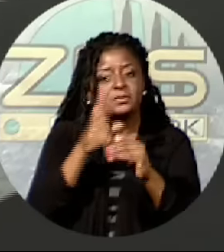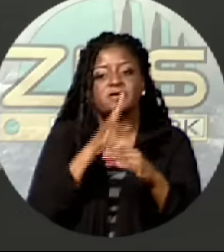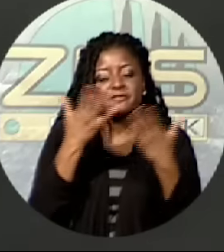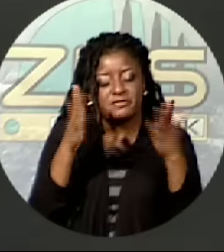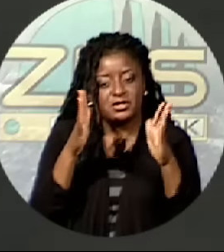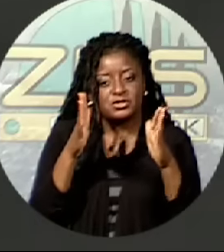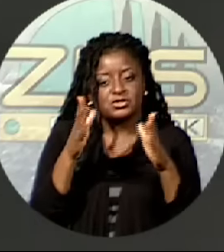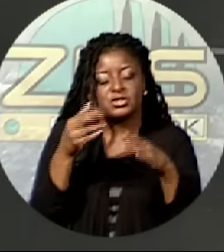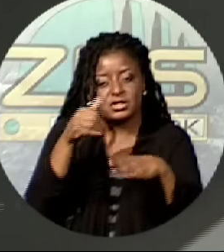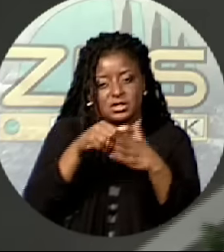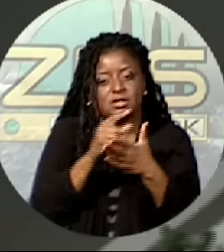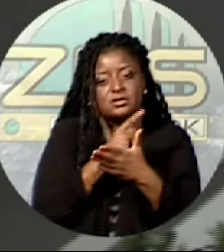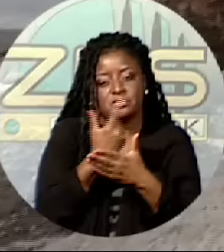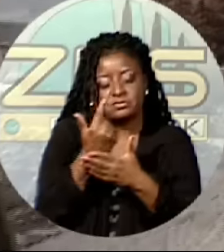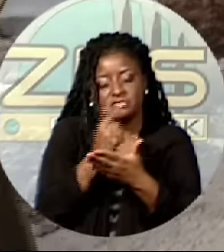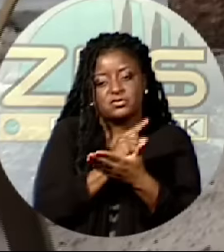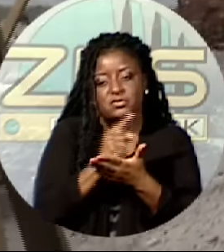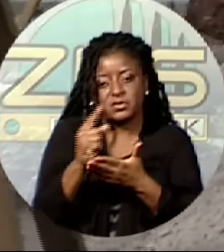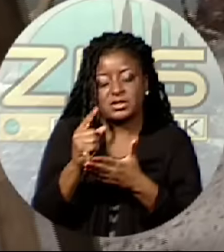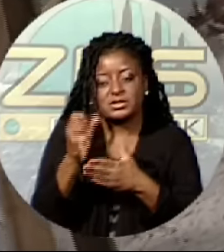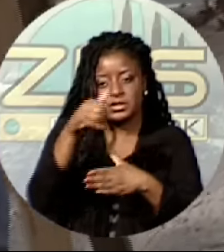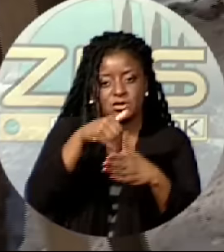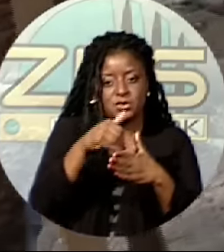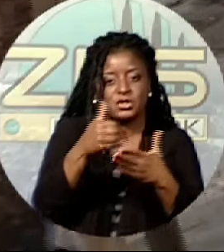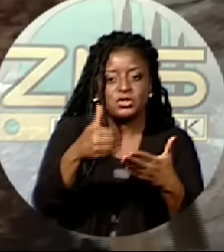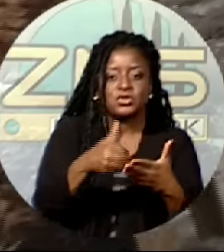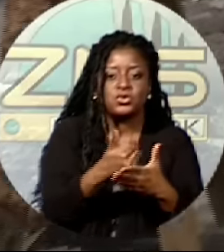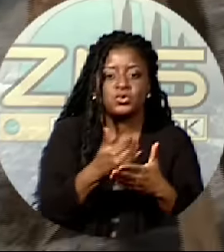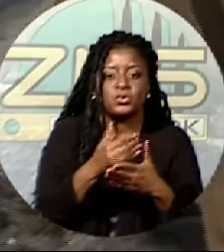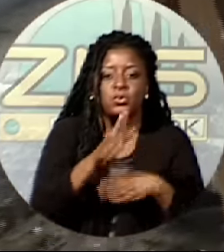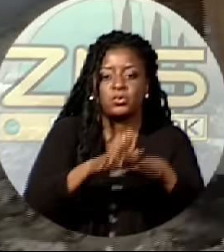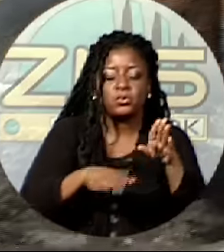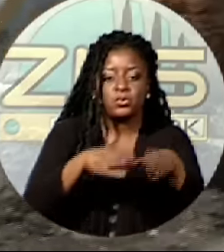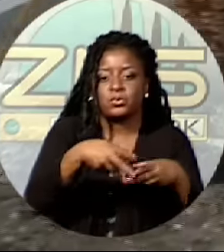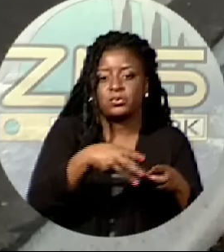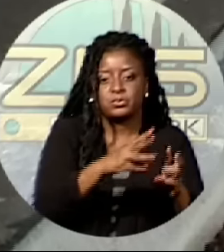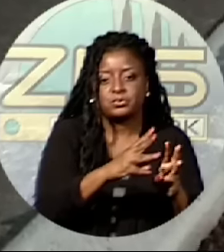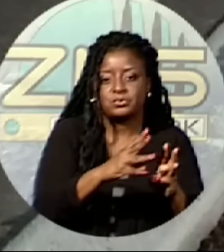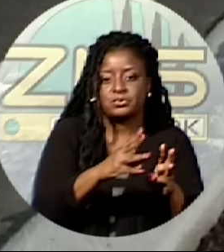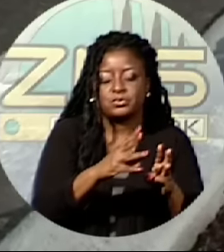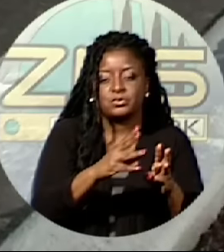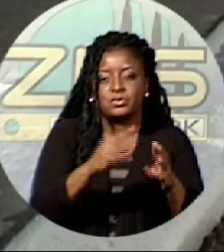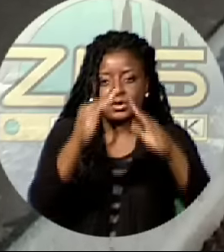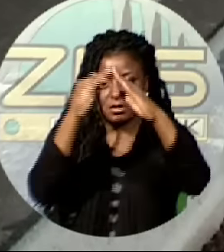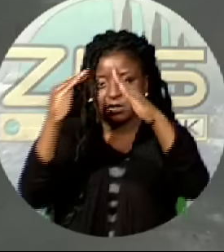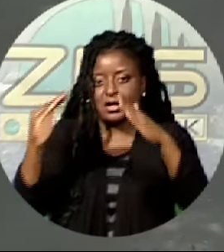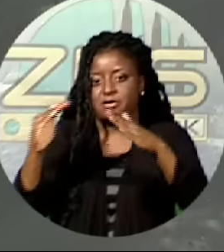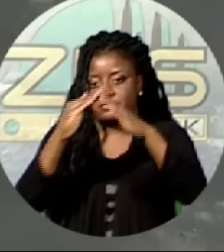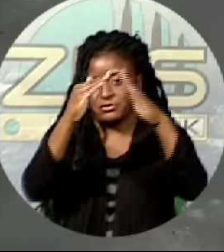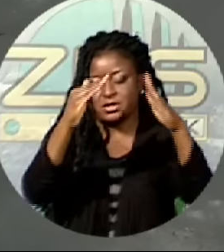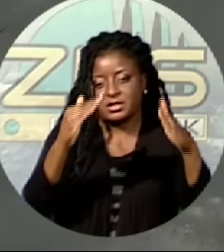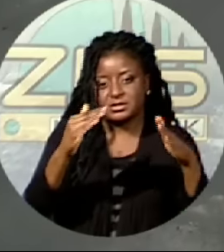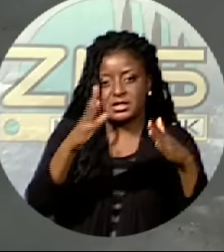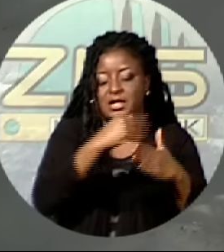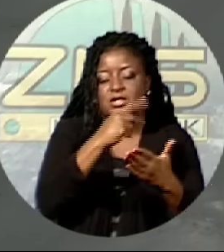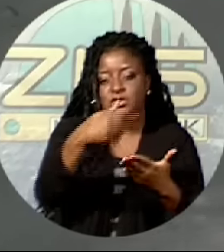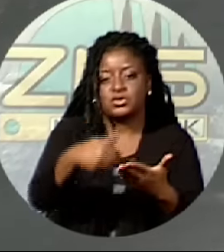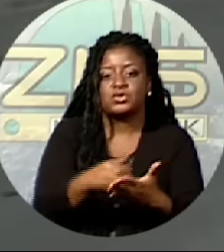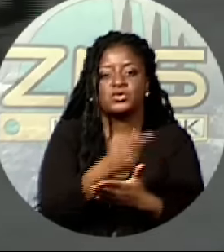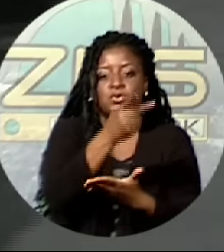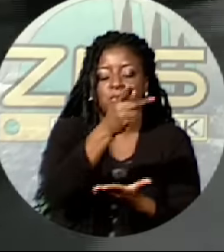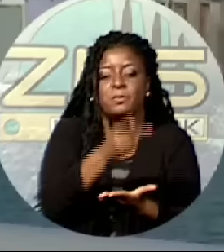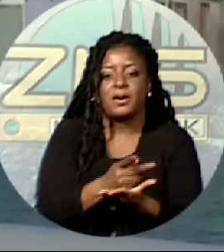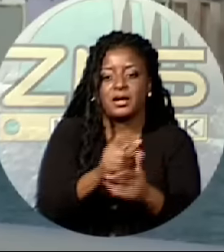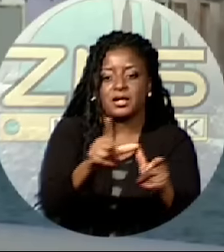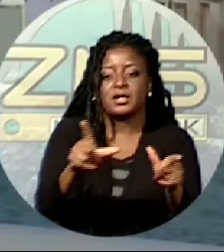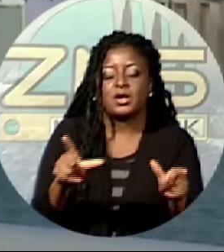in a matter of weeks. That includes a newly constructed boardwalk, aluminum awnings, landscaping, and a new parking lot. A